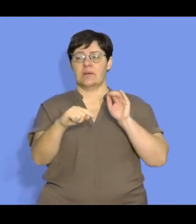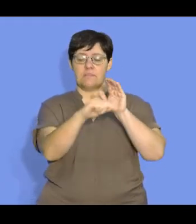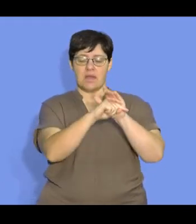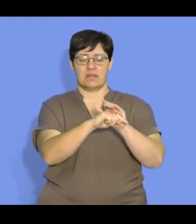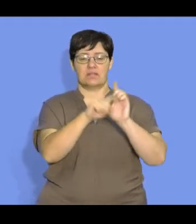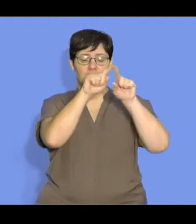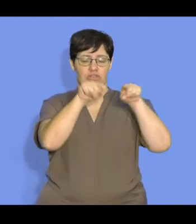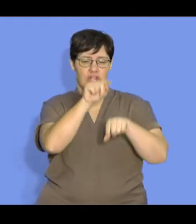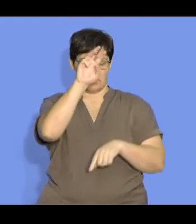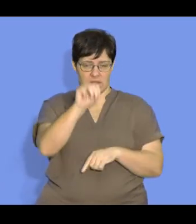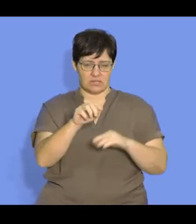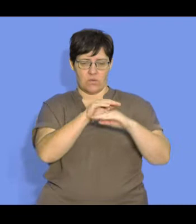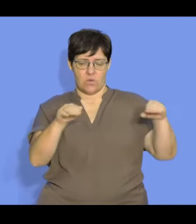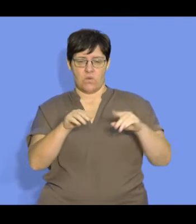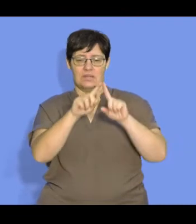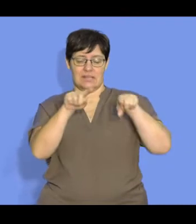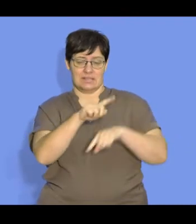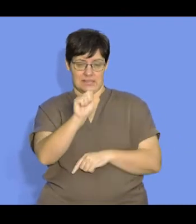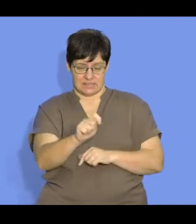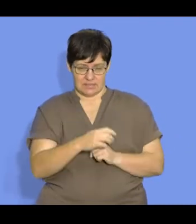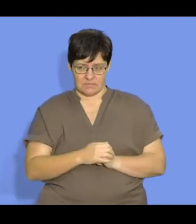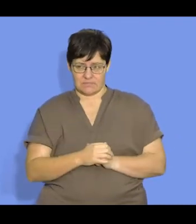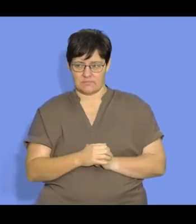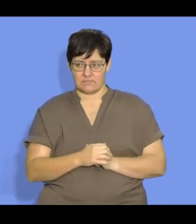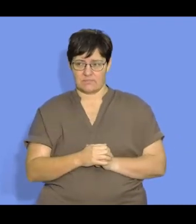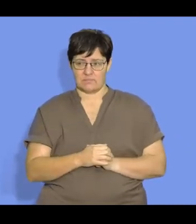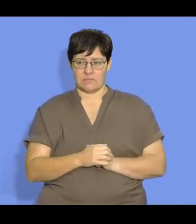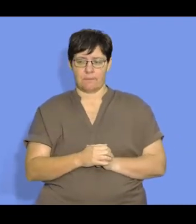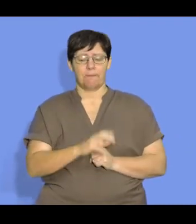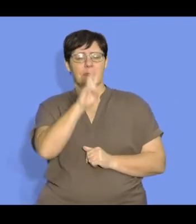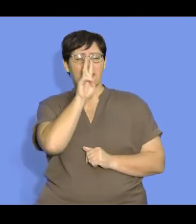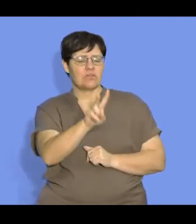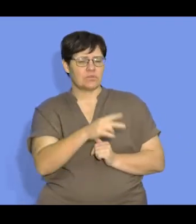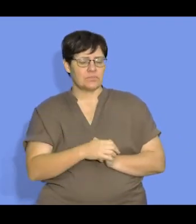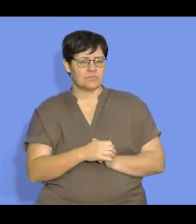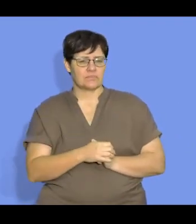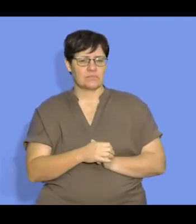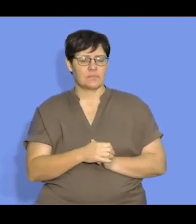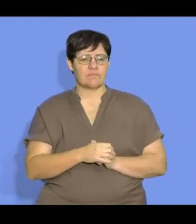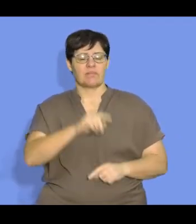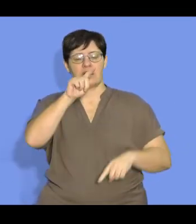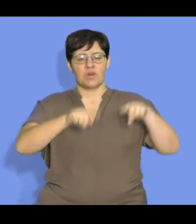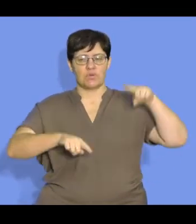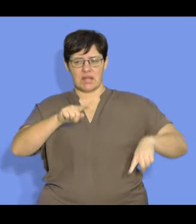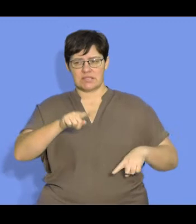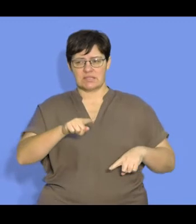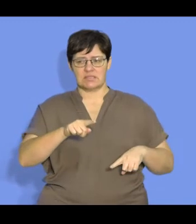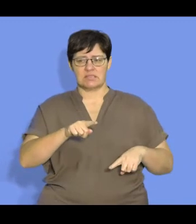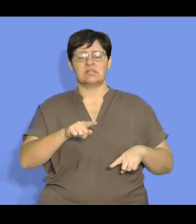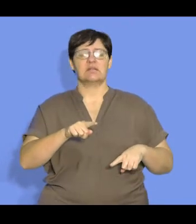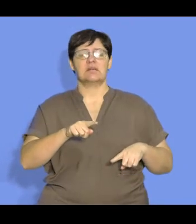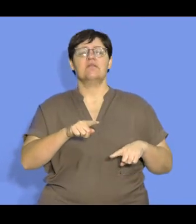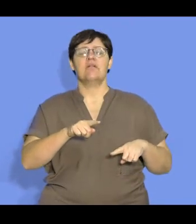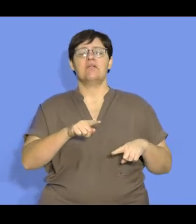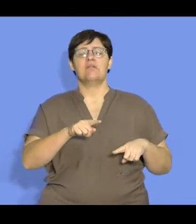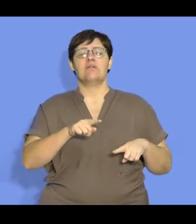your minus change in mass over your delta T. Then we will look at the rate of